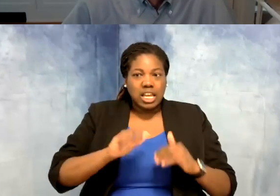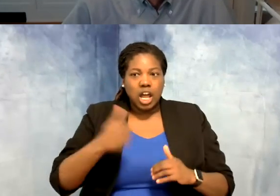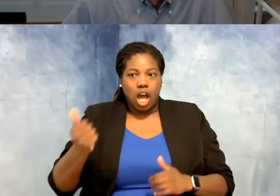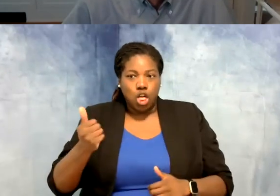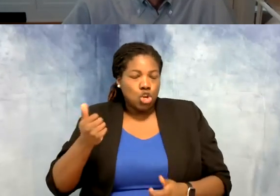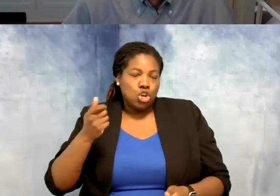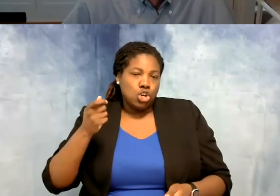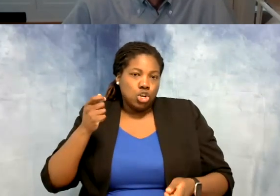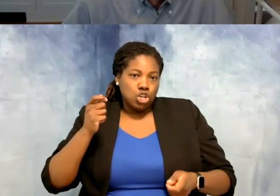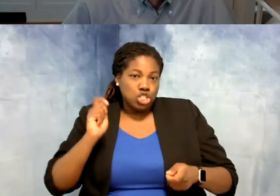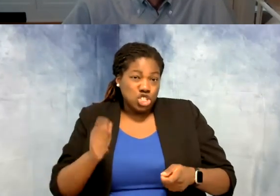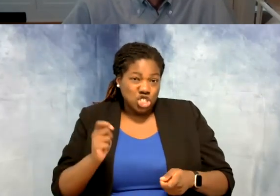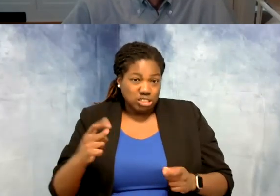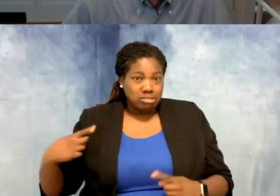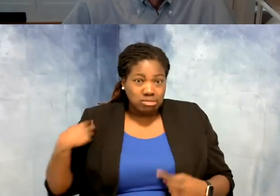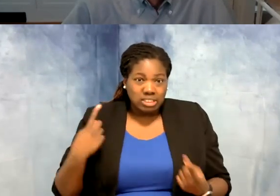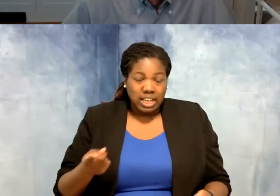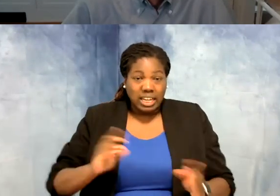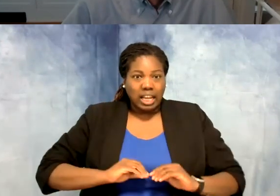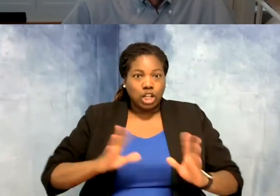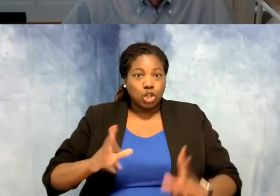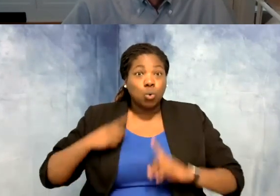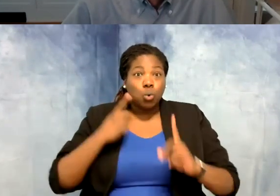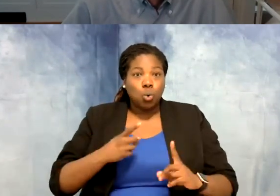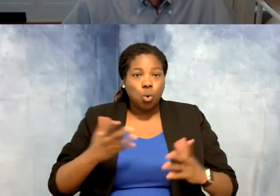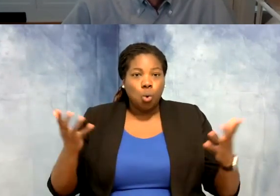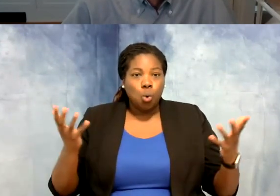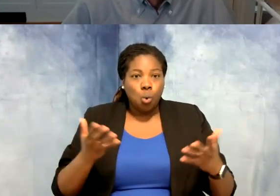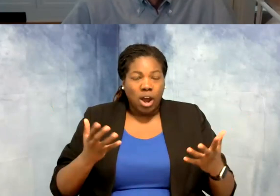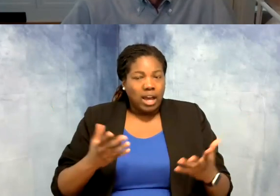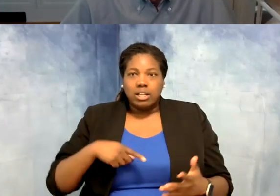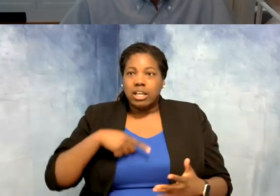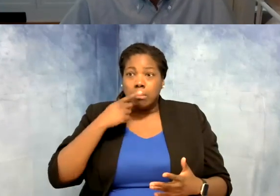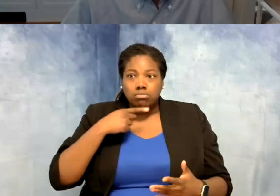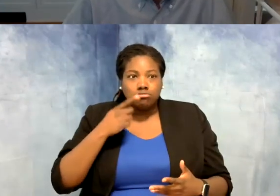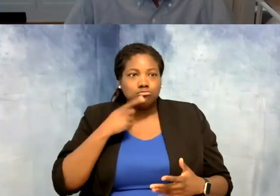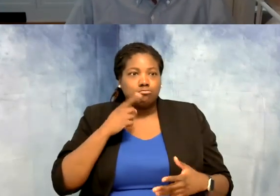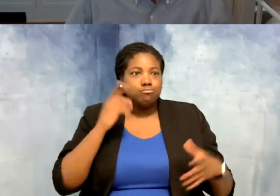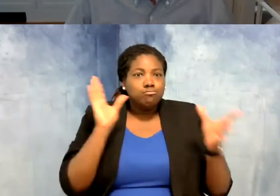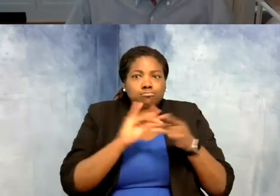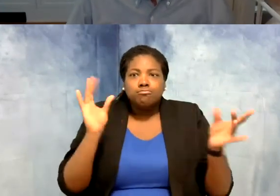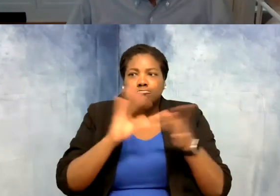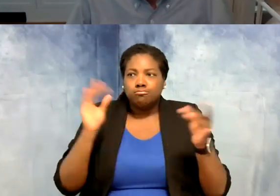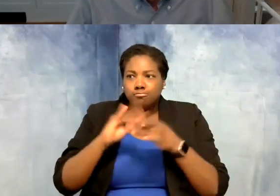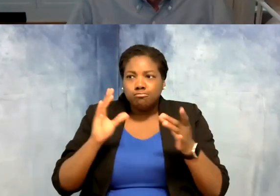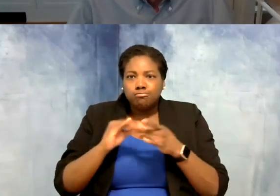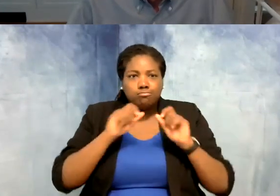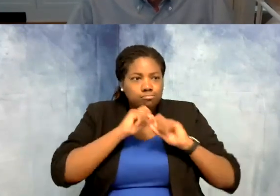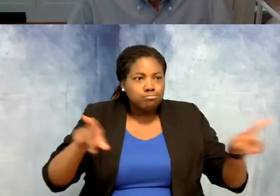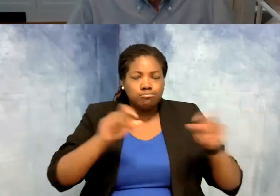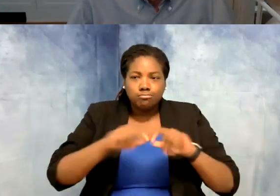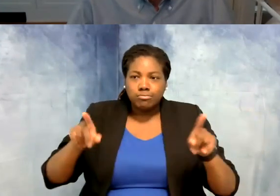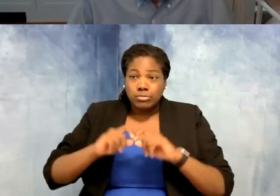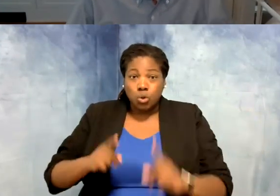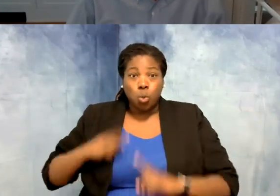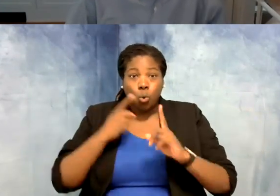George Washington, and with a very clear mission that was publicly articulated at press conferences that mission would